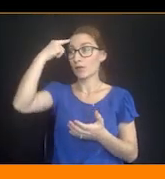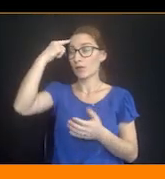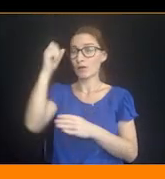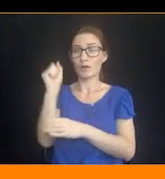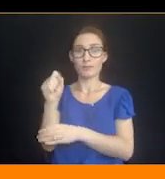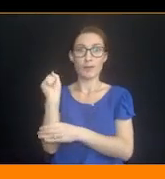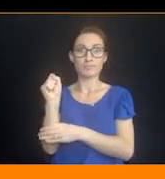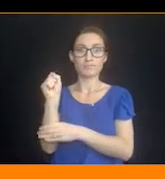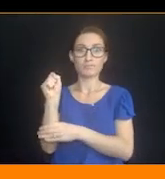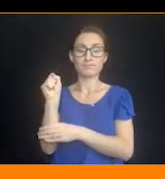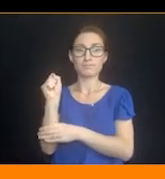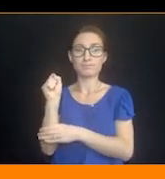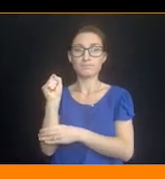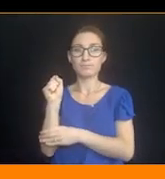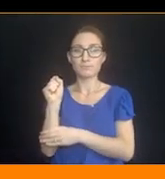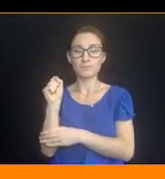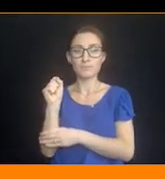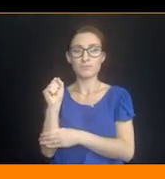years that